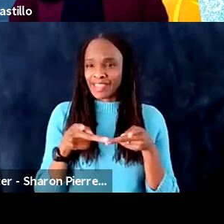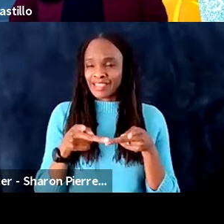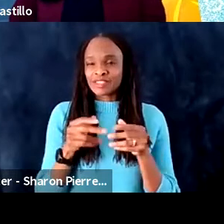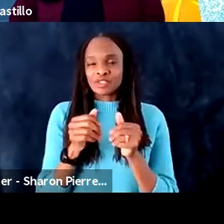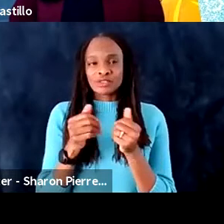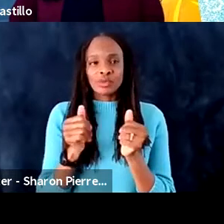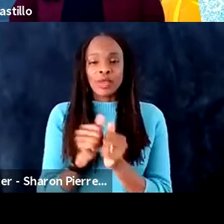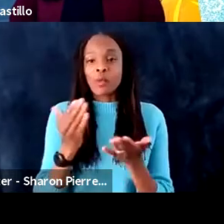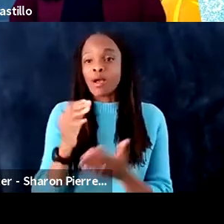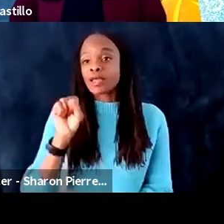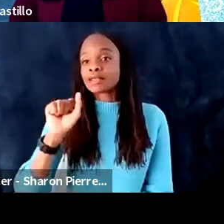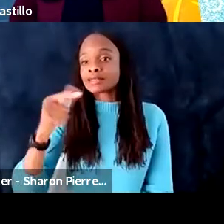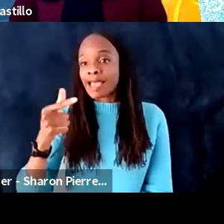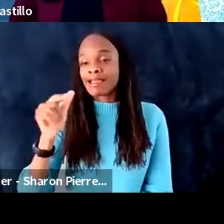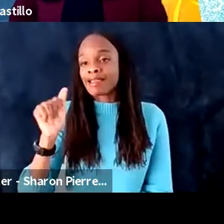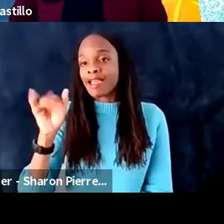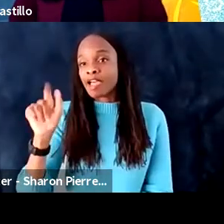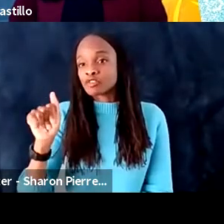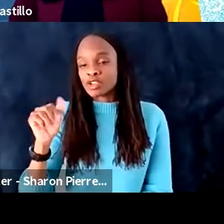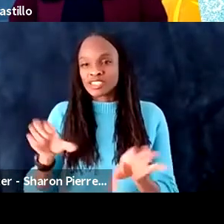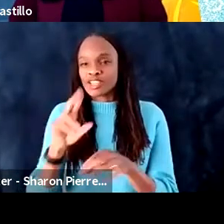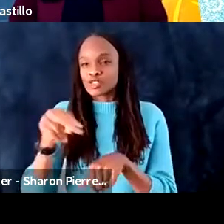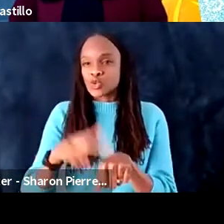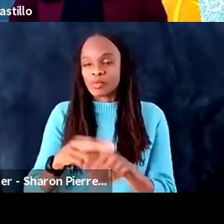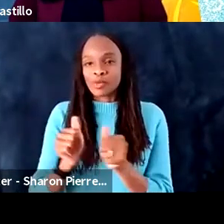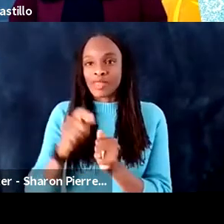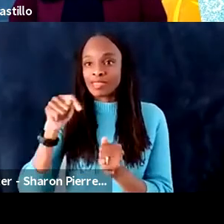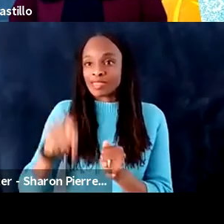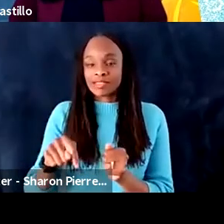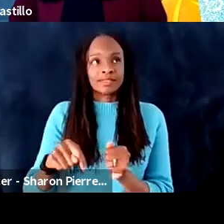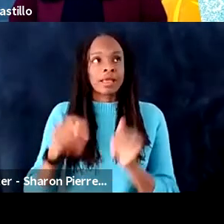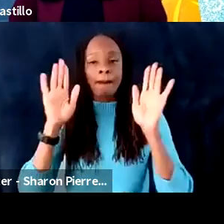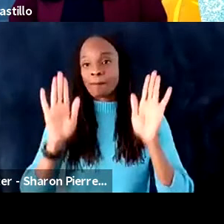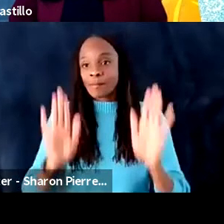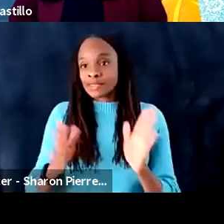SAG-AFTRA normally does in terms of this, amazing technology conference.